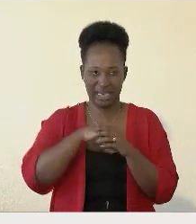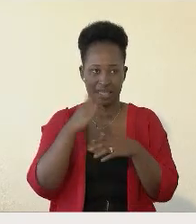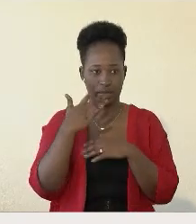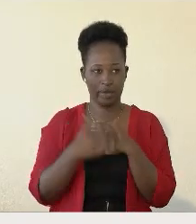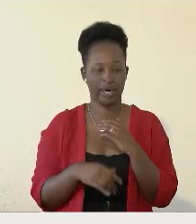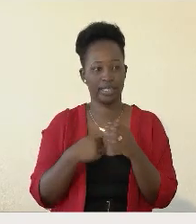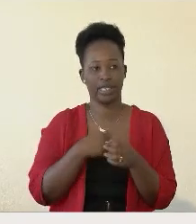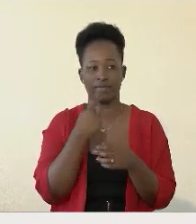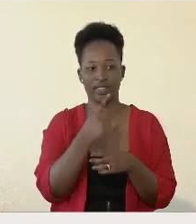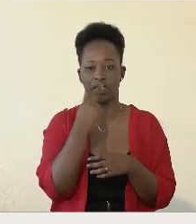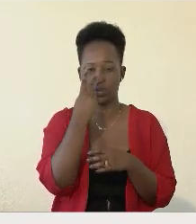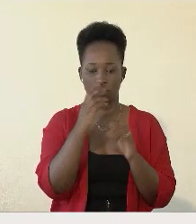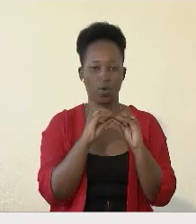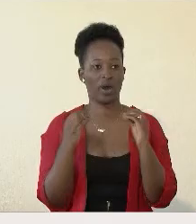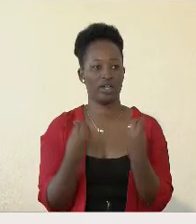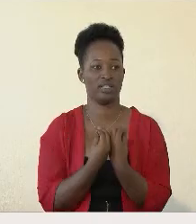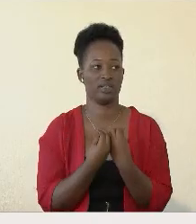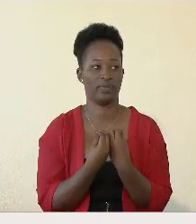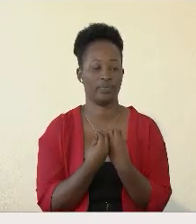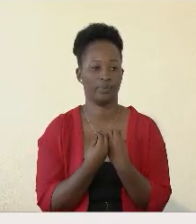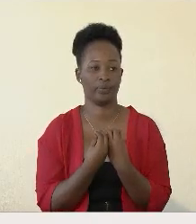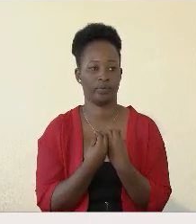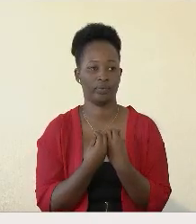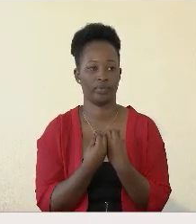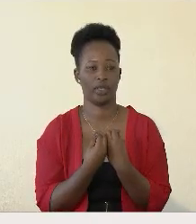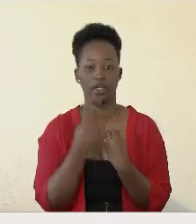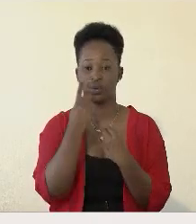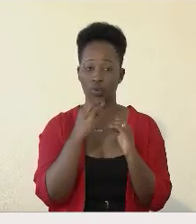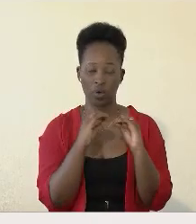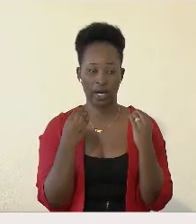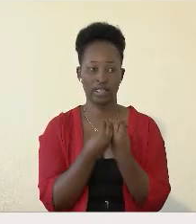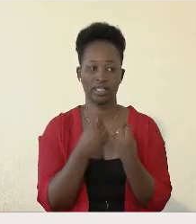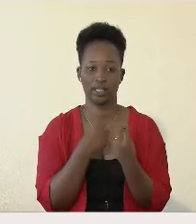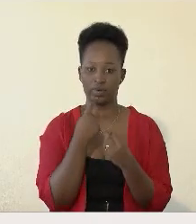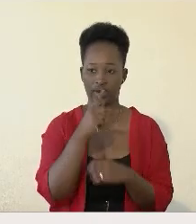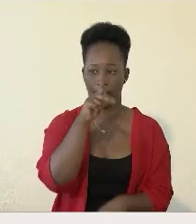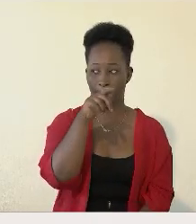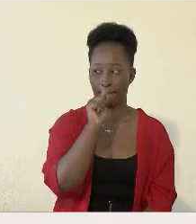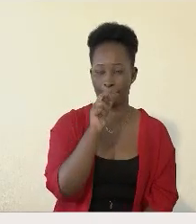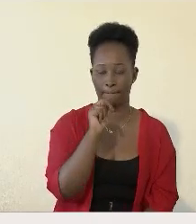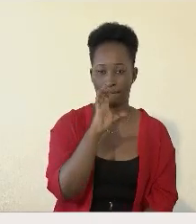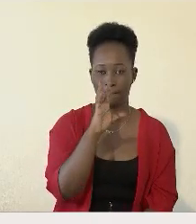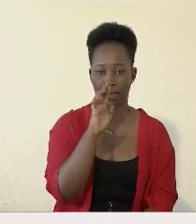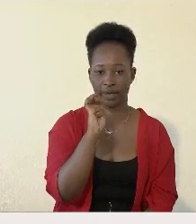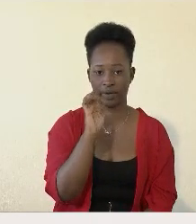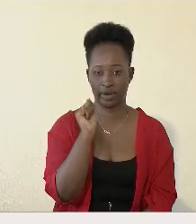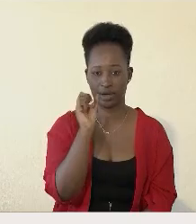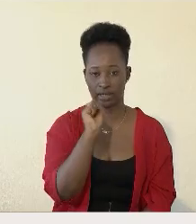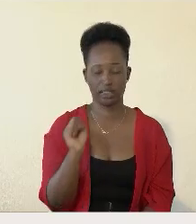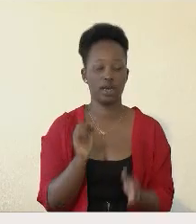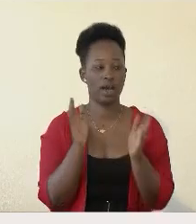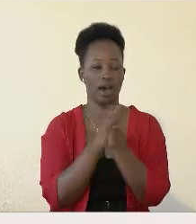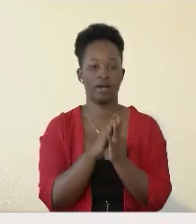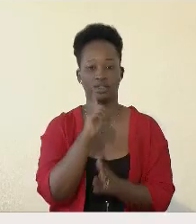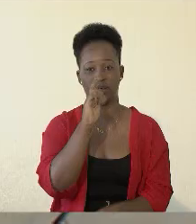said the 2 organs I'm talking about. I'm talking about the pancreas. I'm talking about the liver. So these